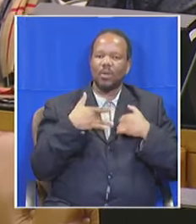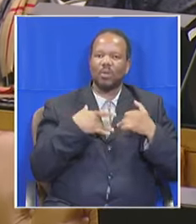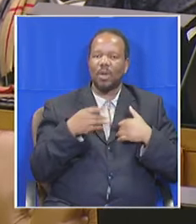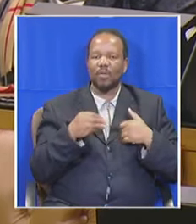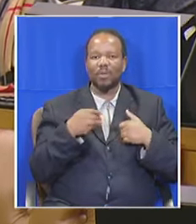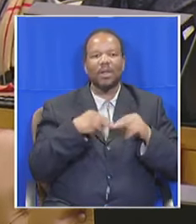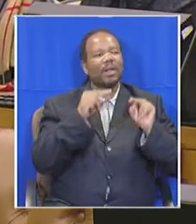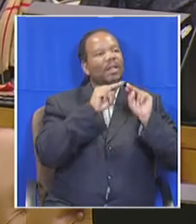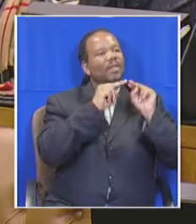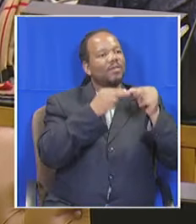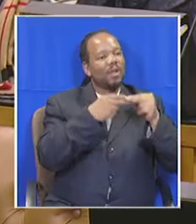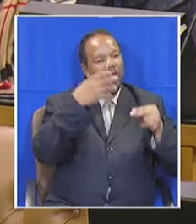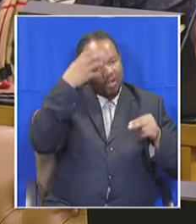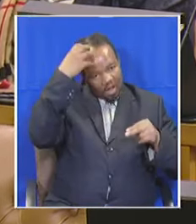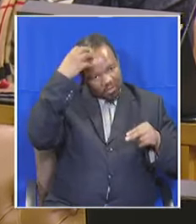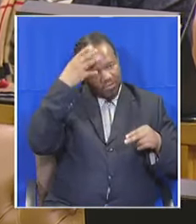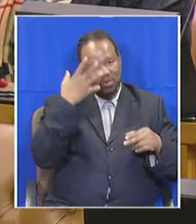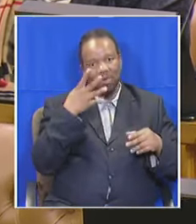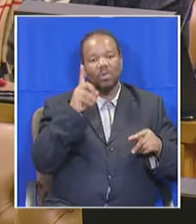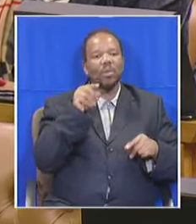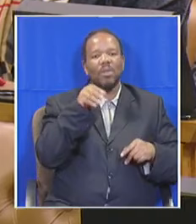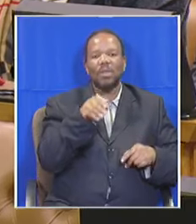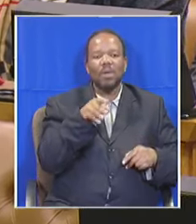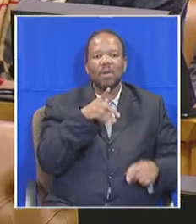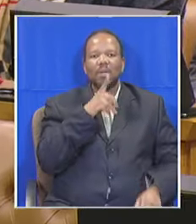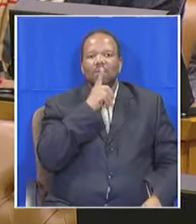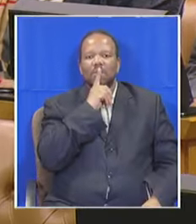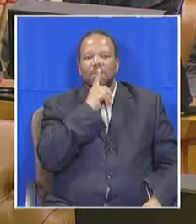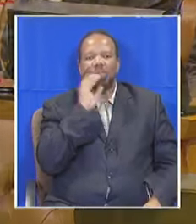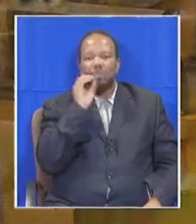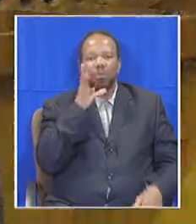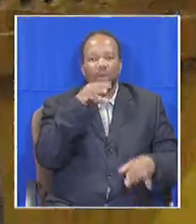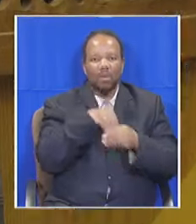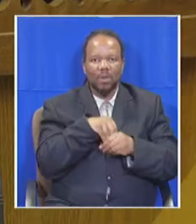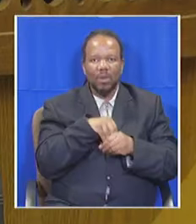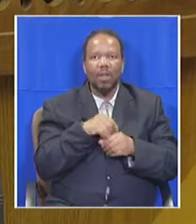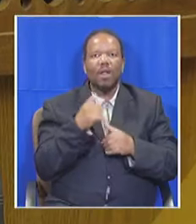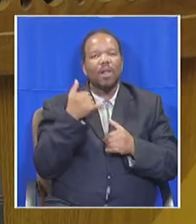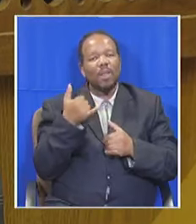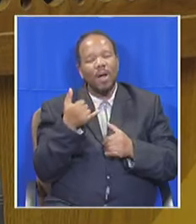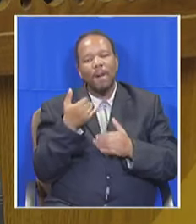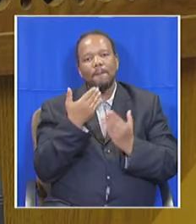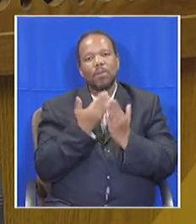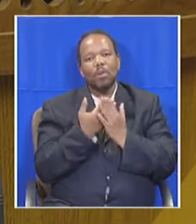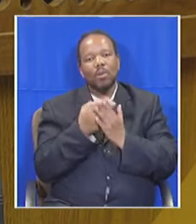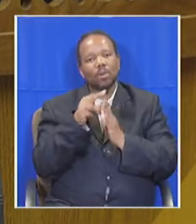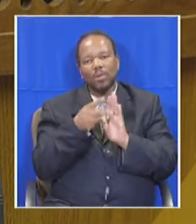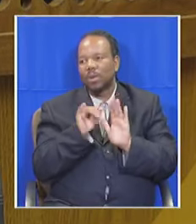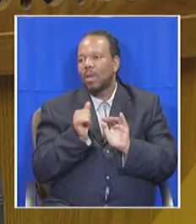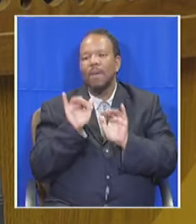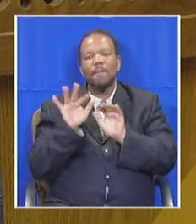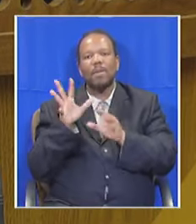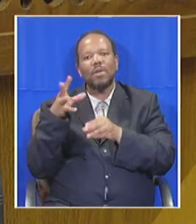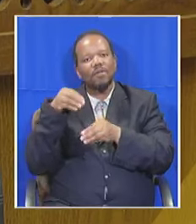Leaders was present for this, but they made no submissions of their own. Their proposed amendments have not been subject to public participation and